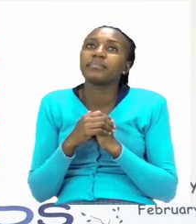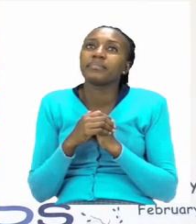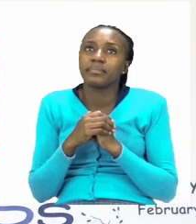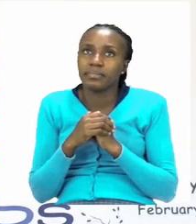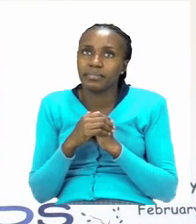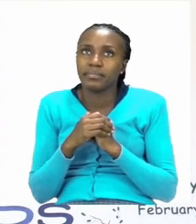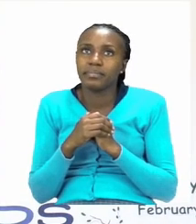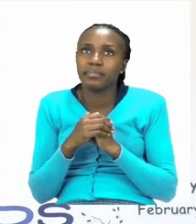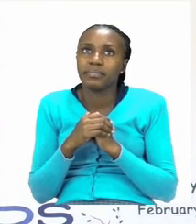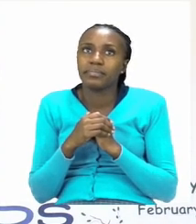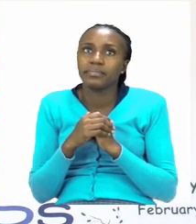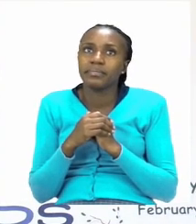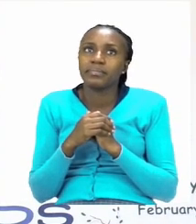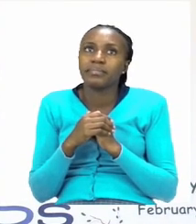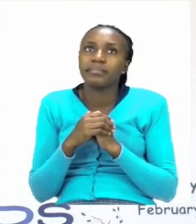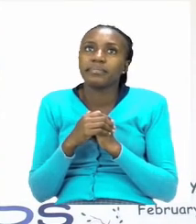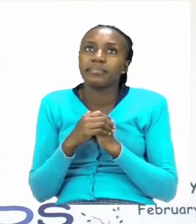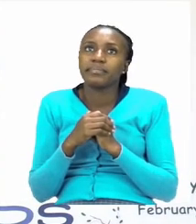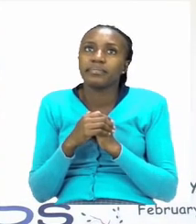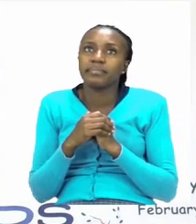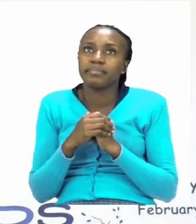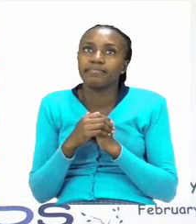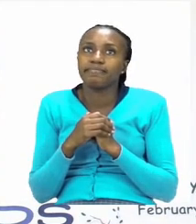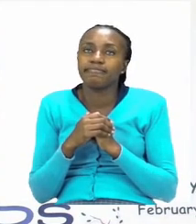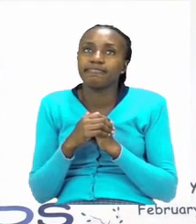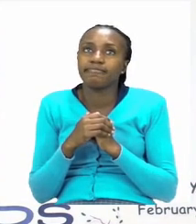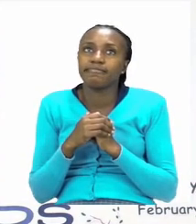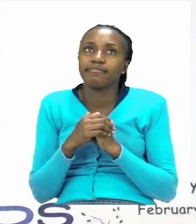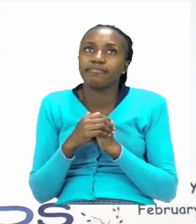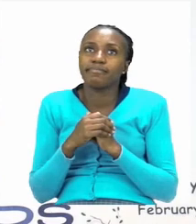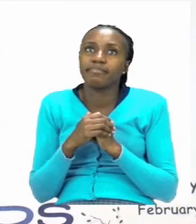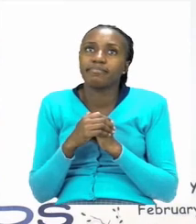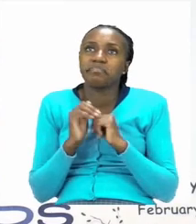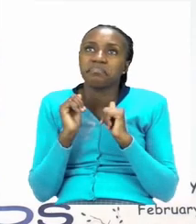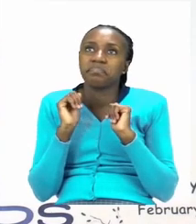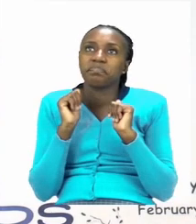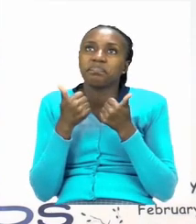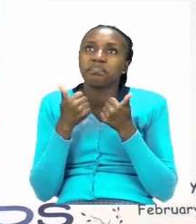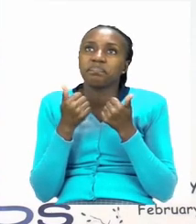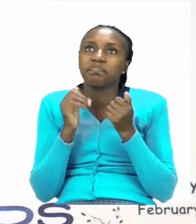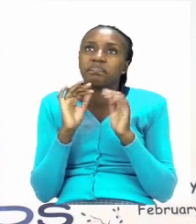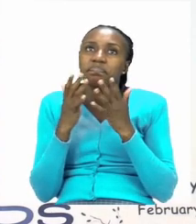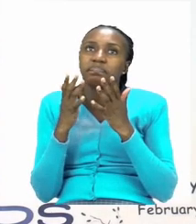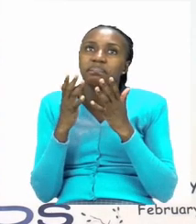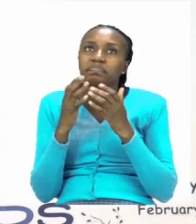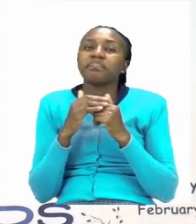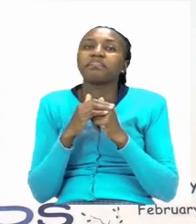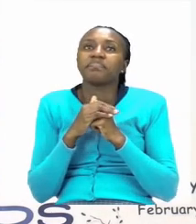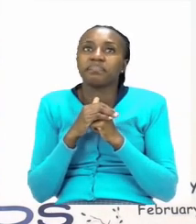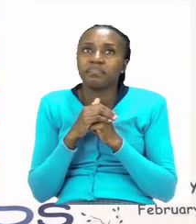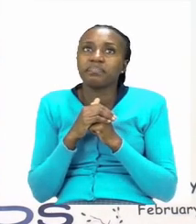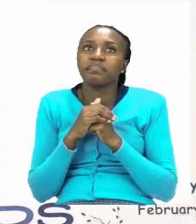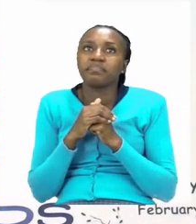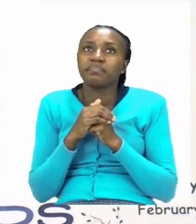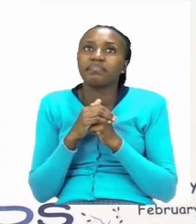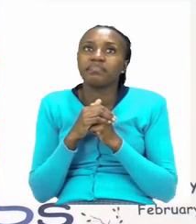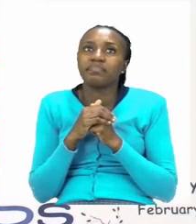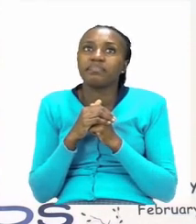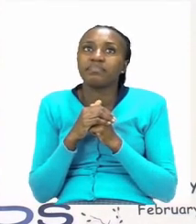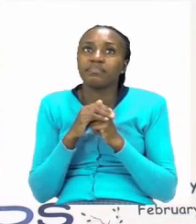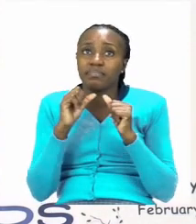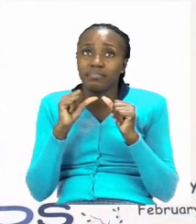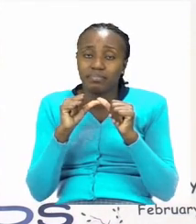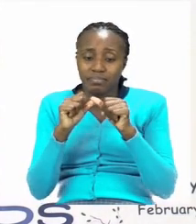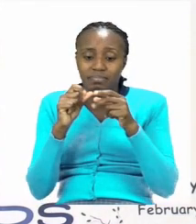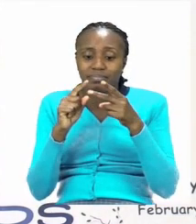the same size. Good job, everyone. Now, let's move